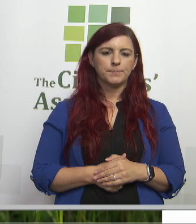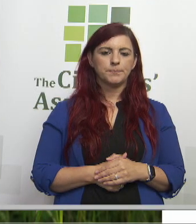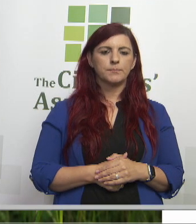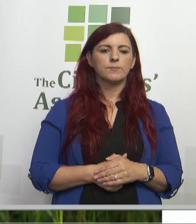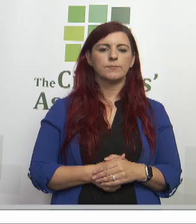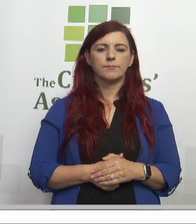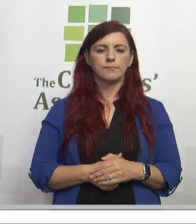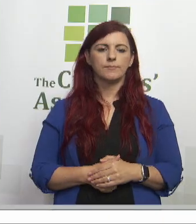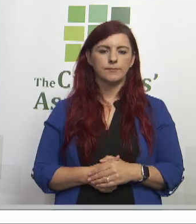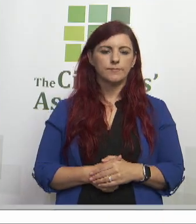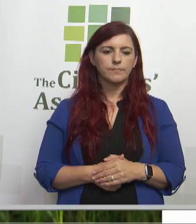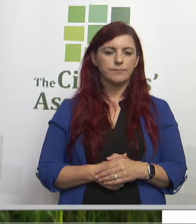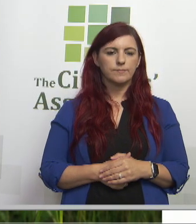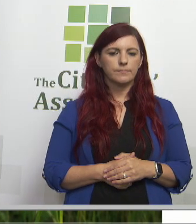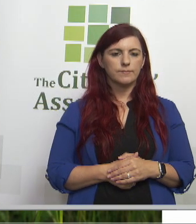So the